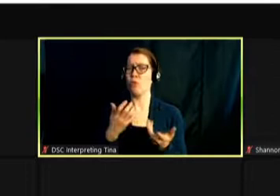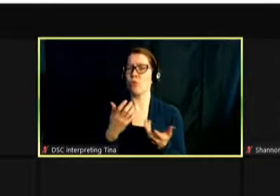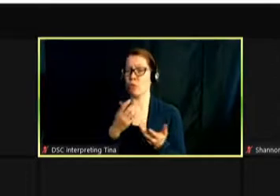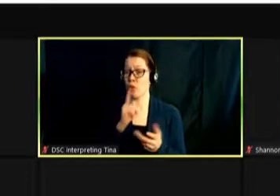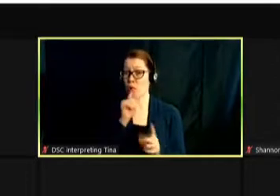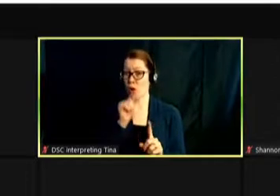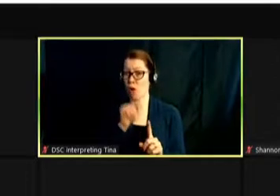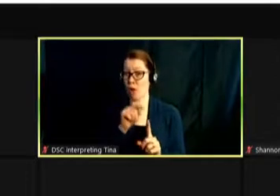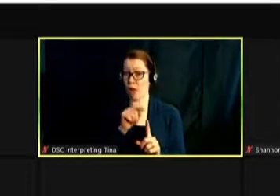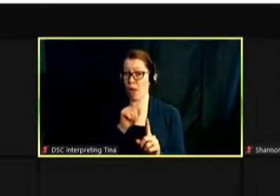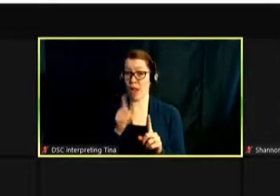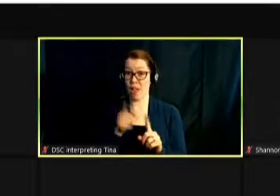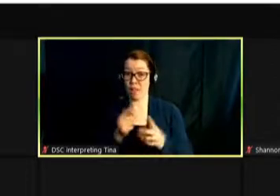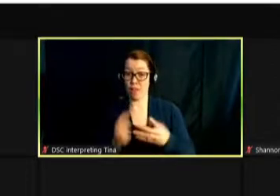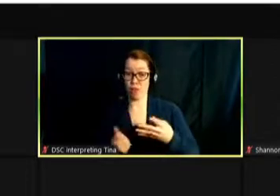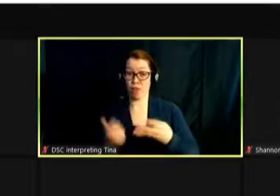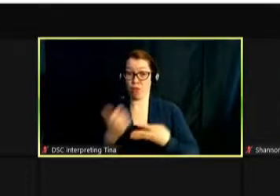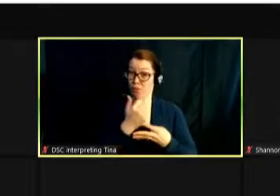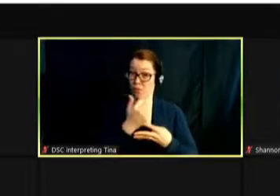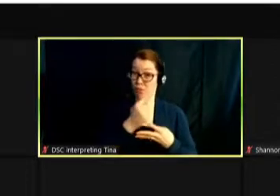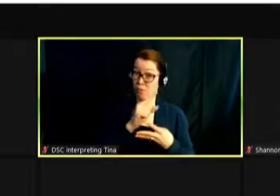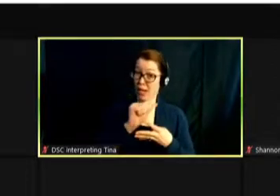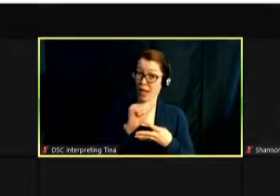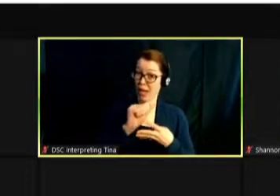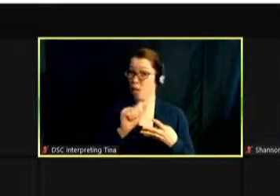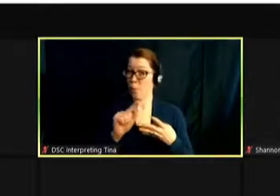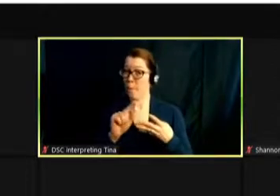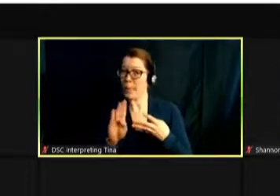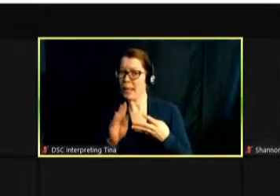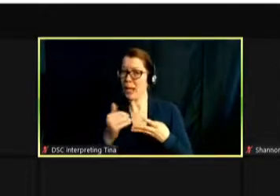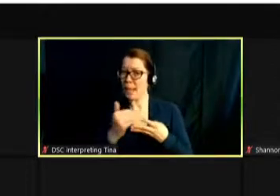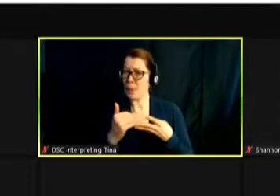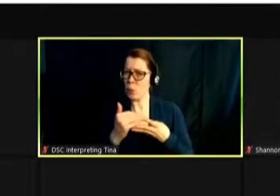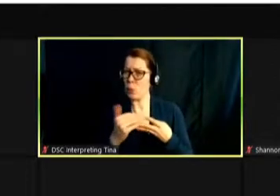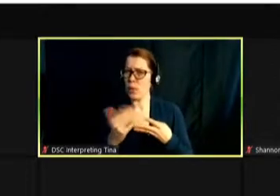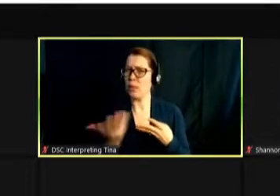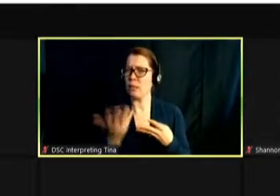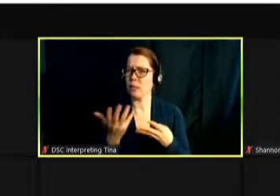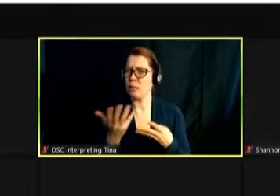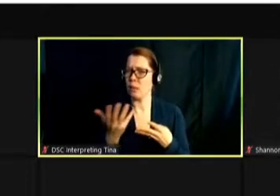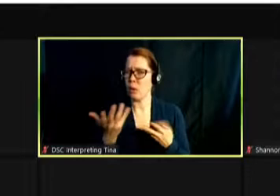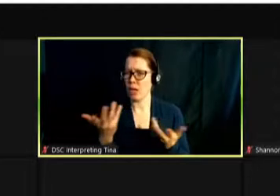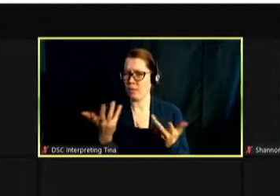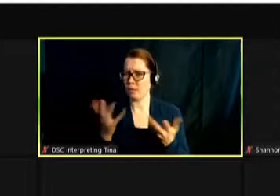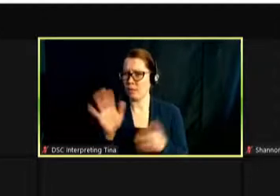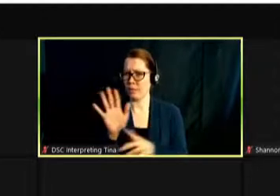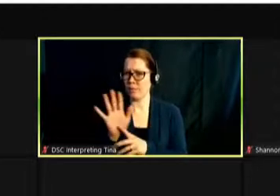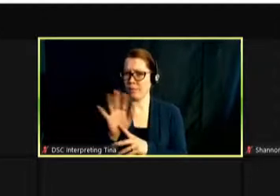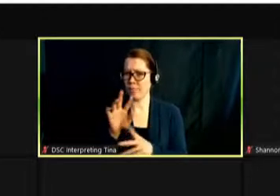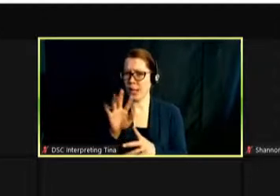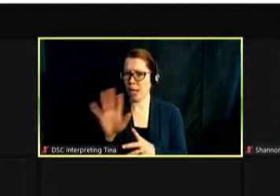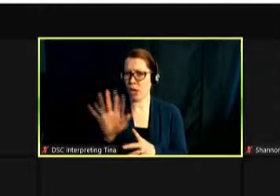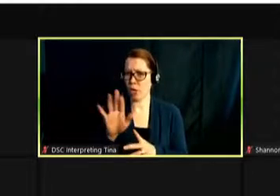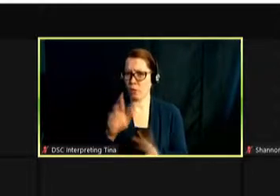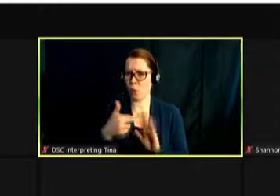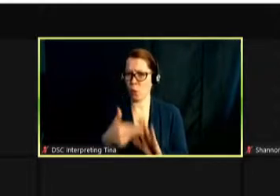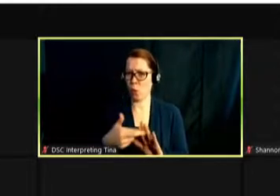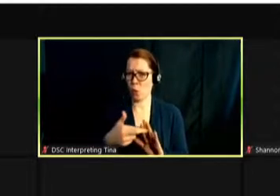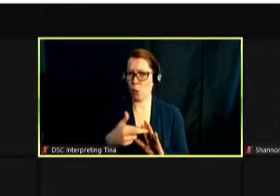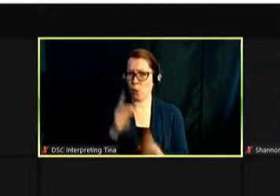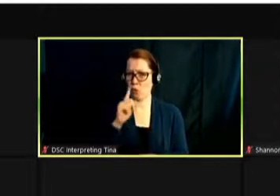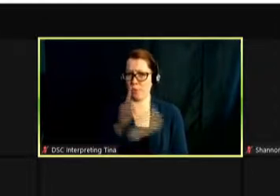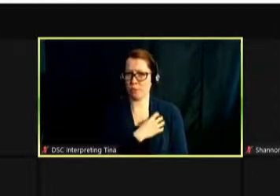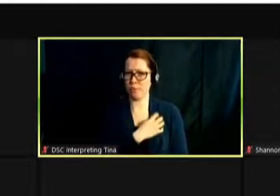now in the first group? Are they kind of in between? What's the status of that? At this point in